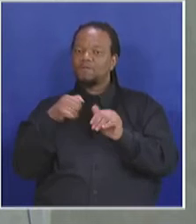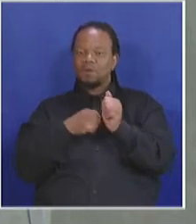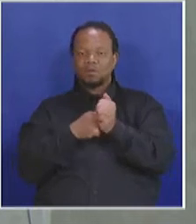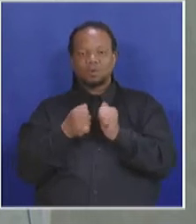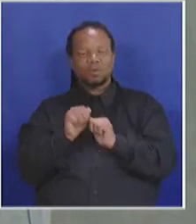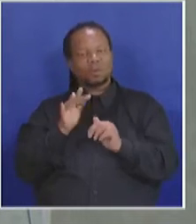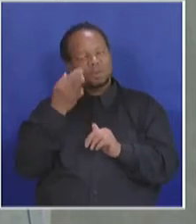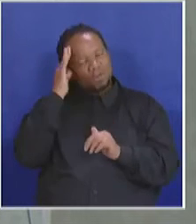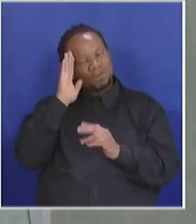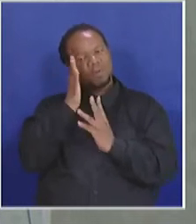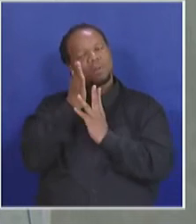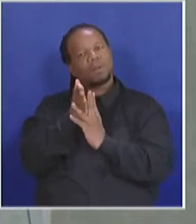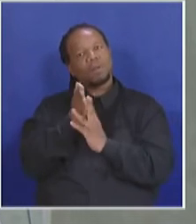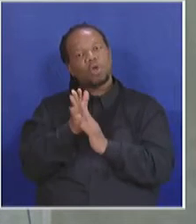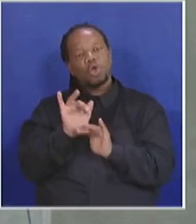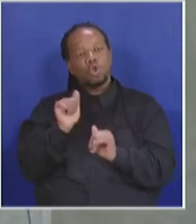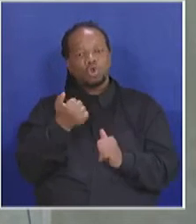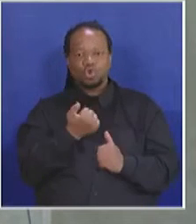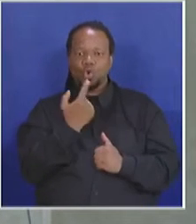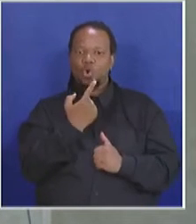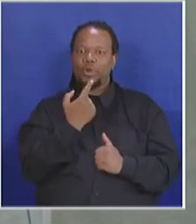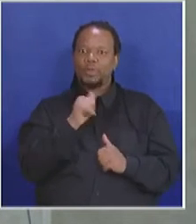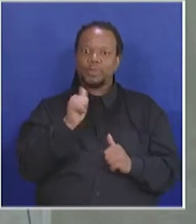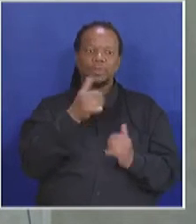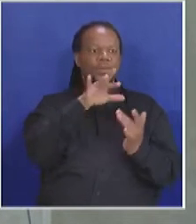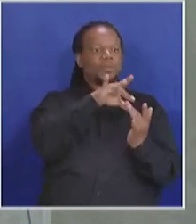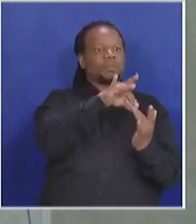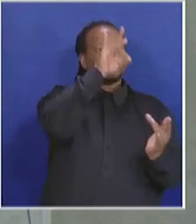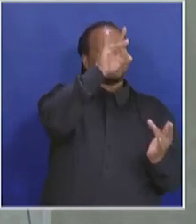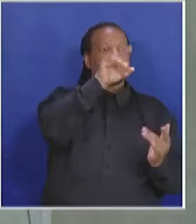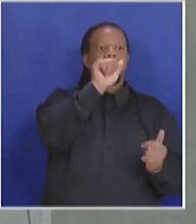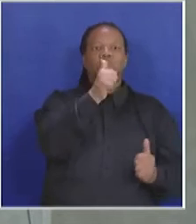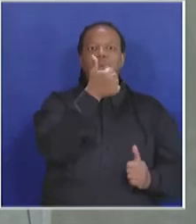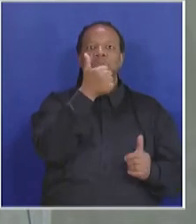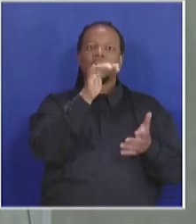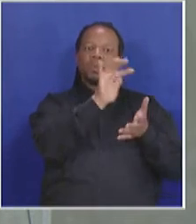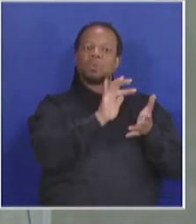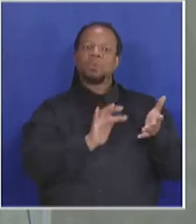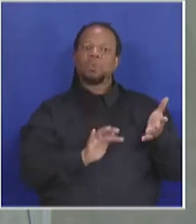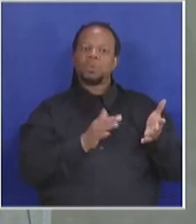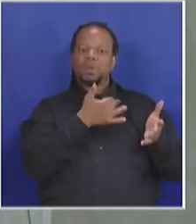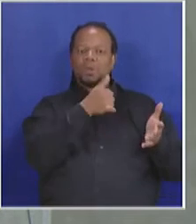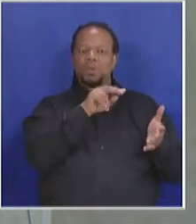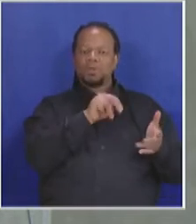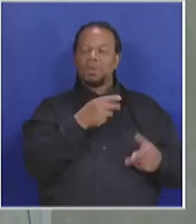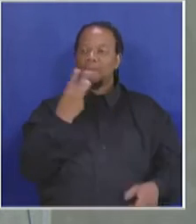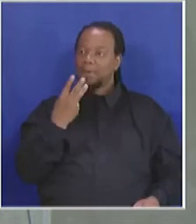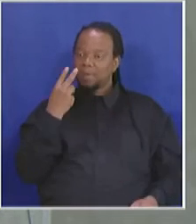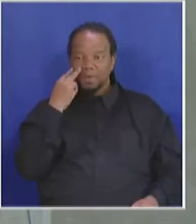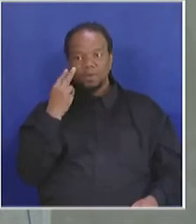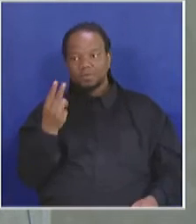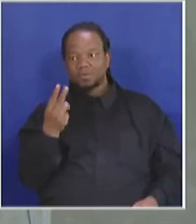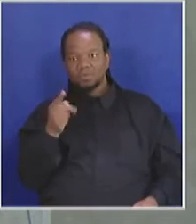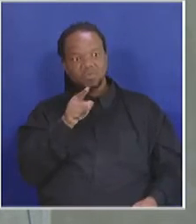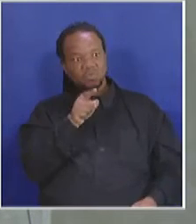too, not only cherry-pick the ones that we want a feel-good story for the ANC. People see it. You can't hide